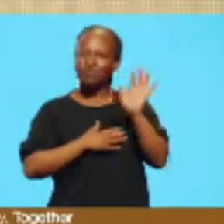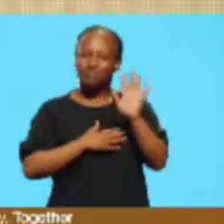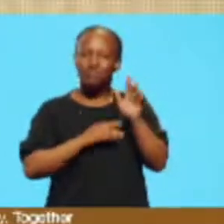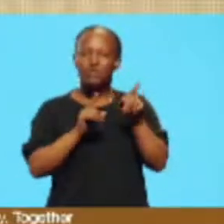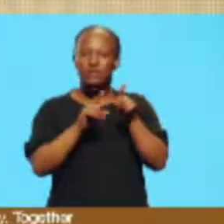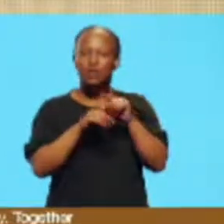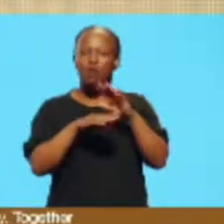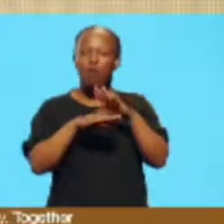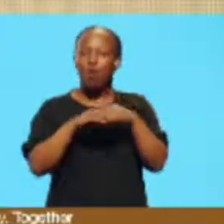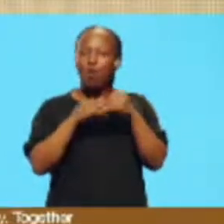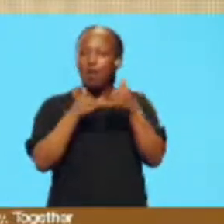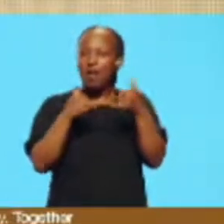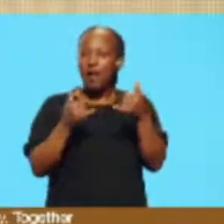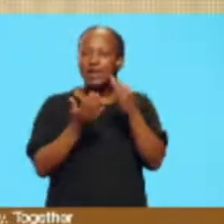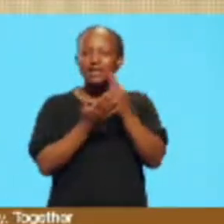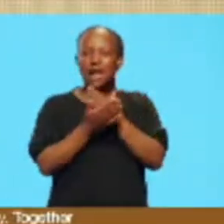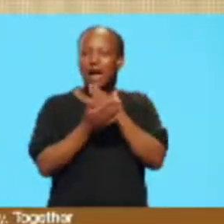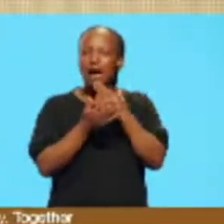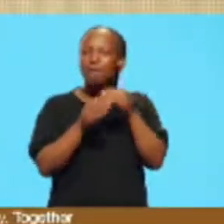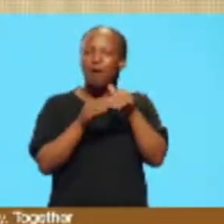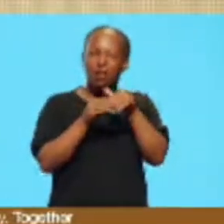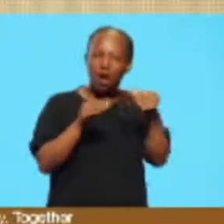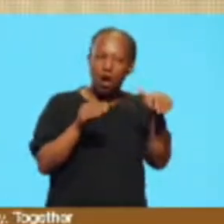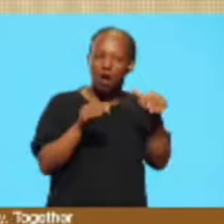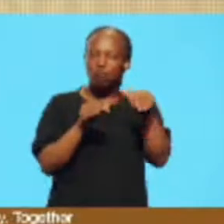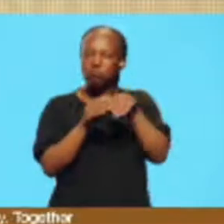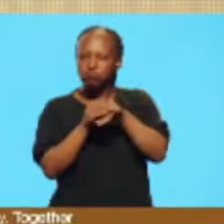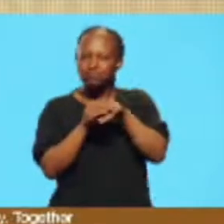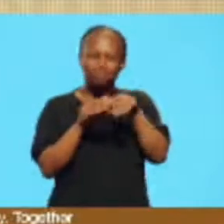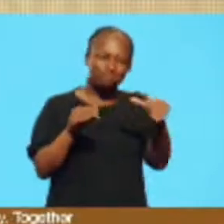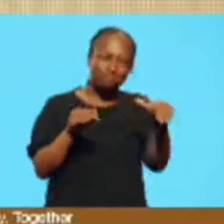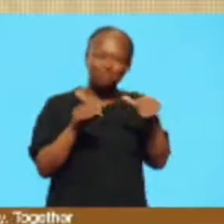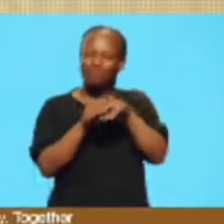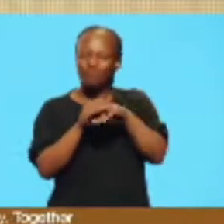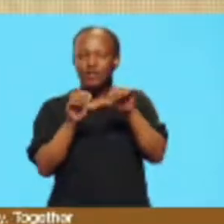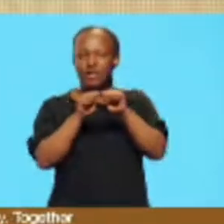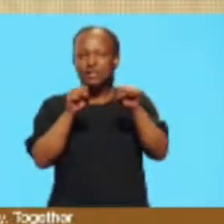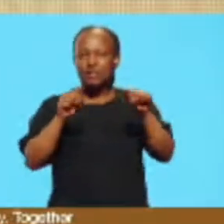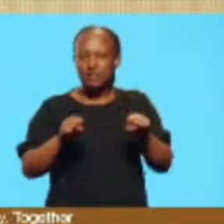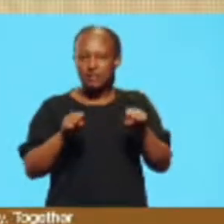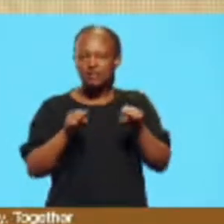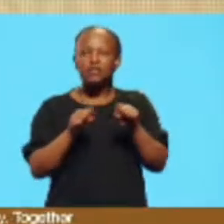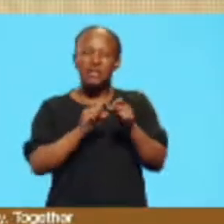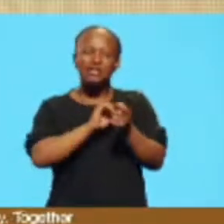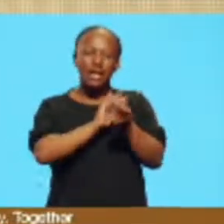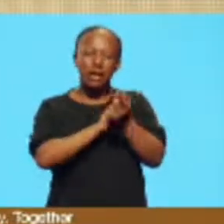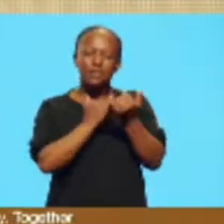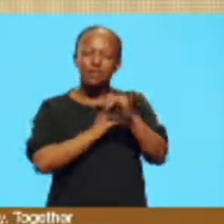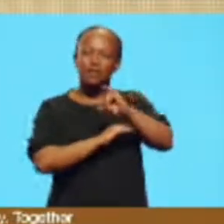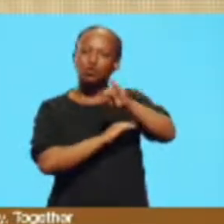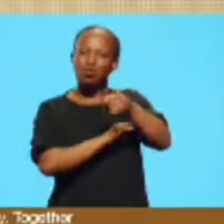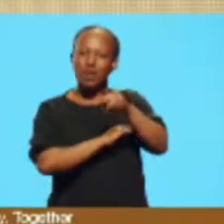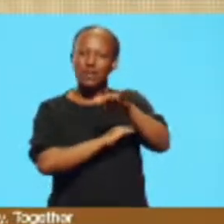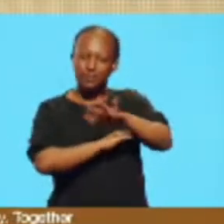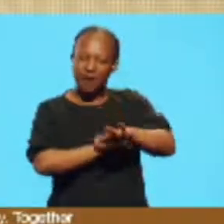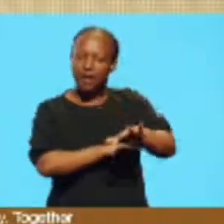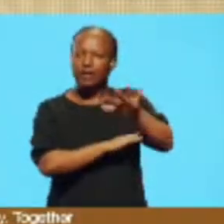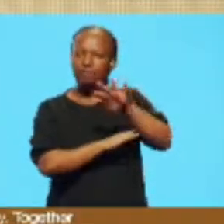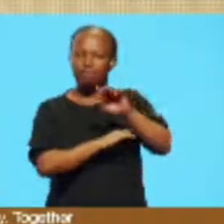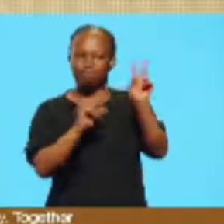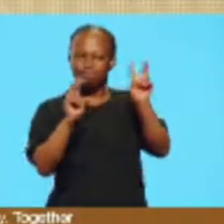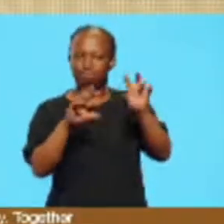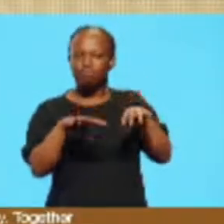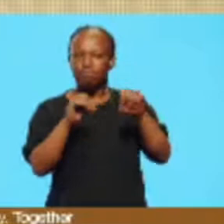that are online, that have been kicked in and out of the system, and it's something that is happening within the greater Johannesburg, and we are